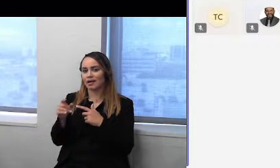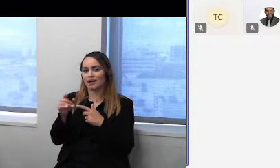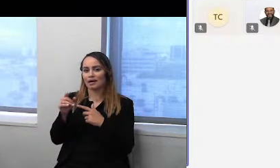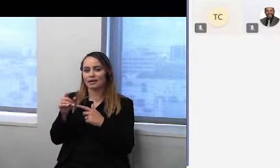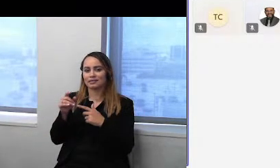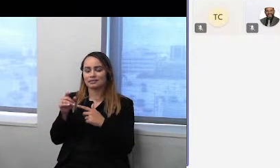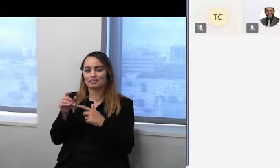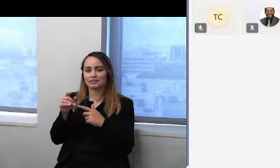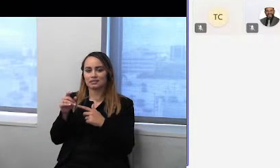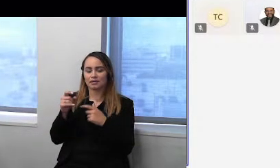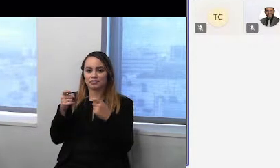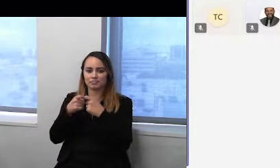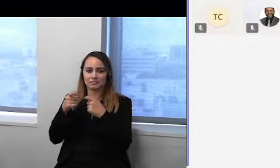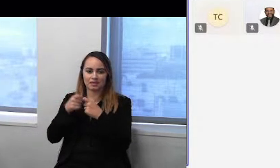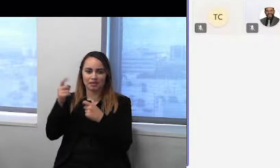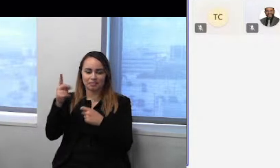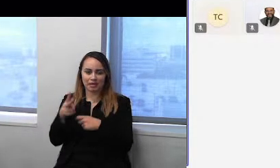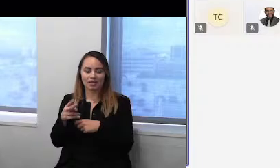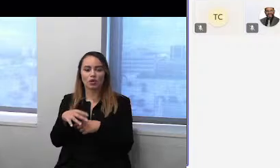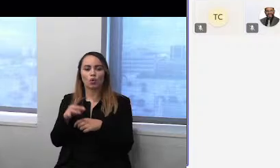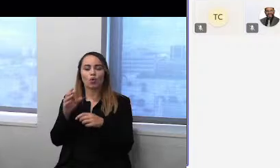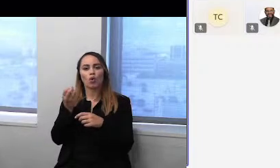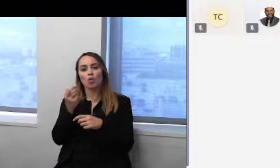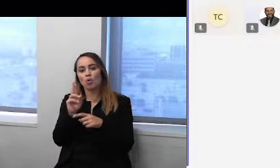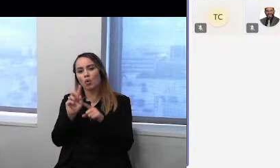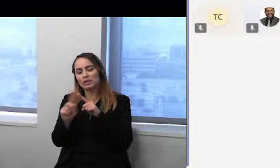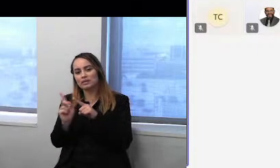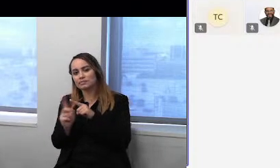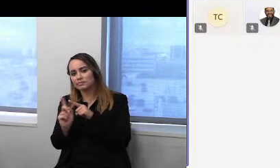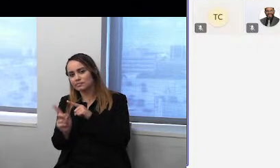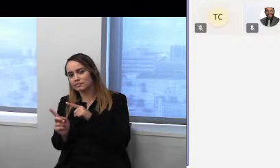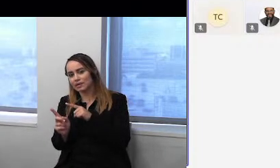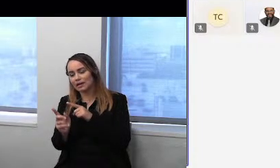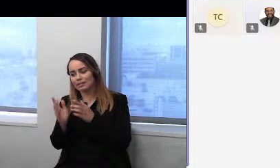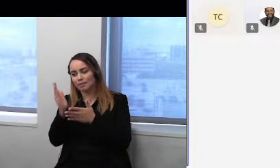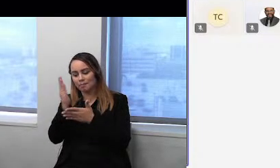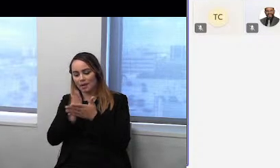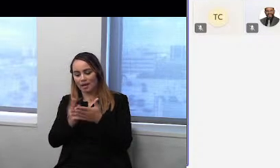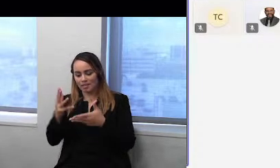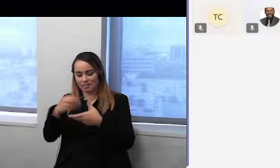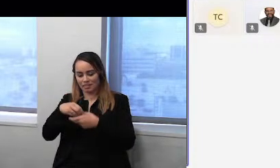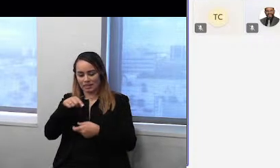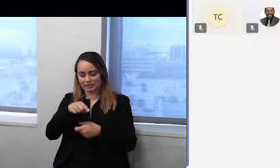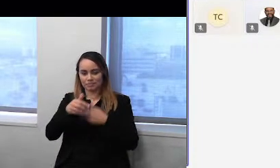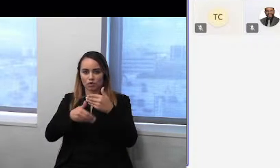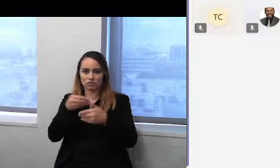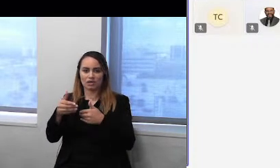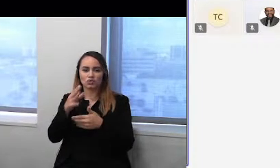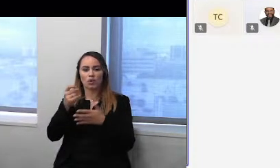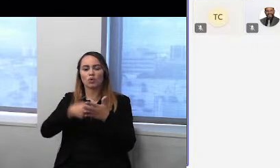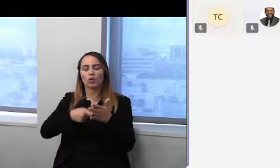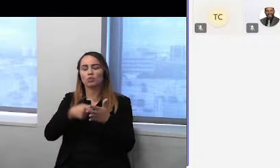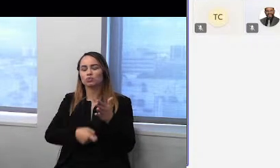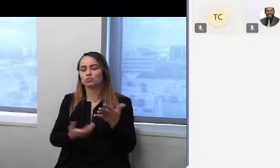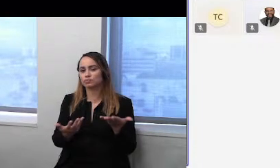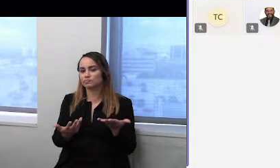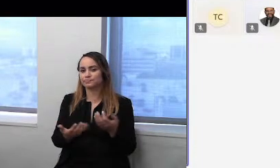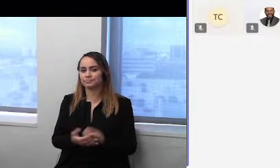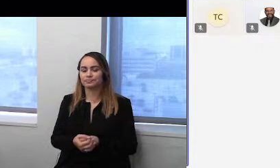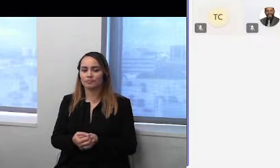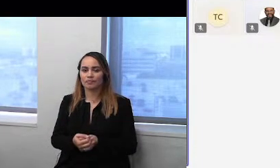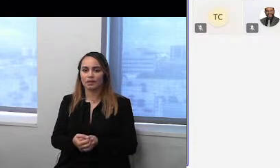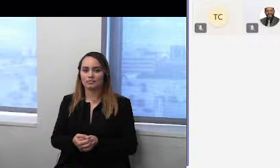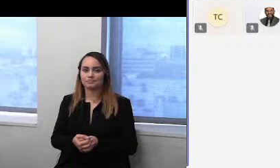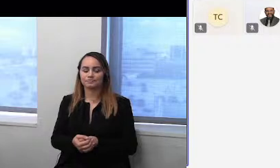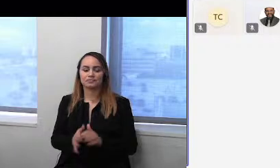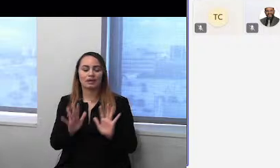cost would, Wow. what would it be? That's a very, I will be speculating in regards to ballpark